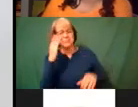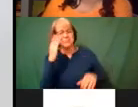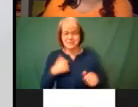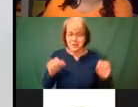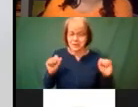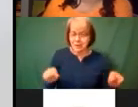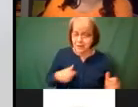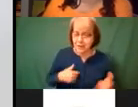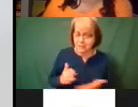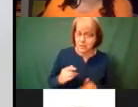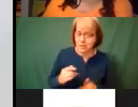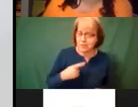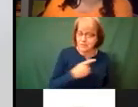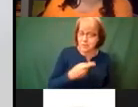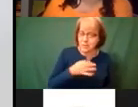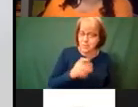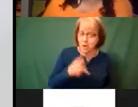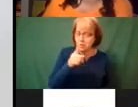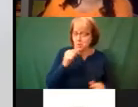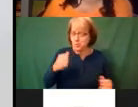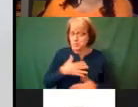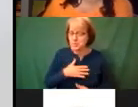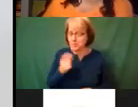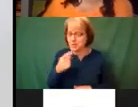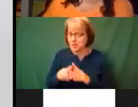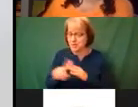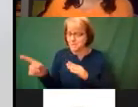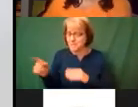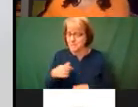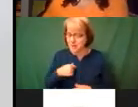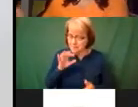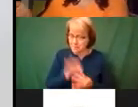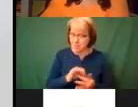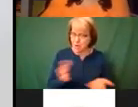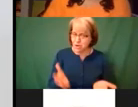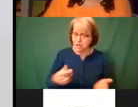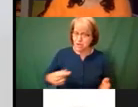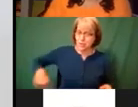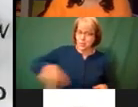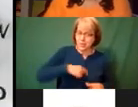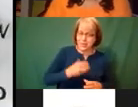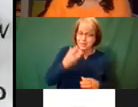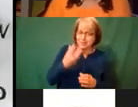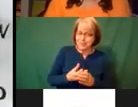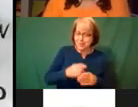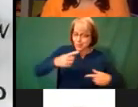right to be there, because you won't scare us off. I belong here. We belong here.